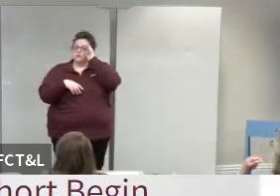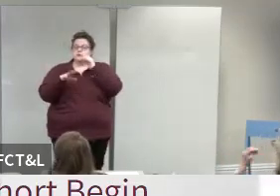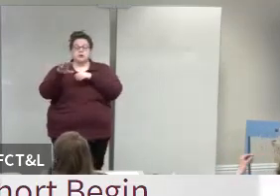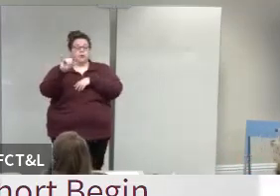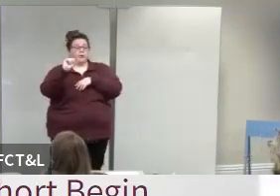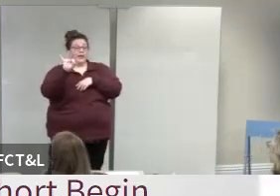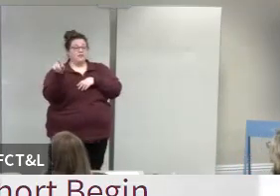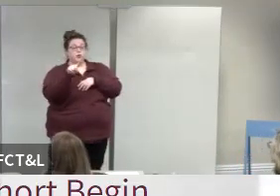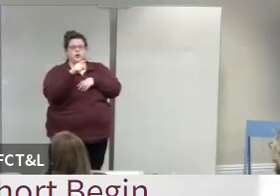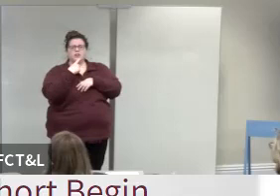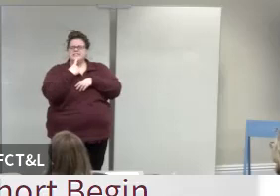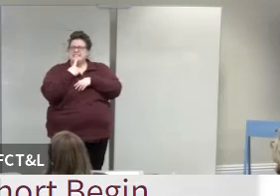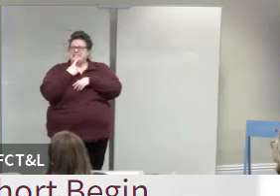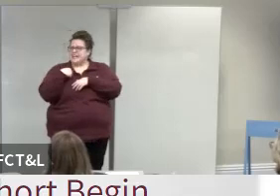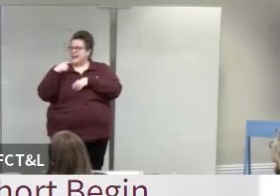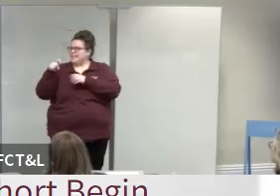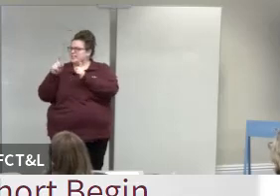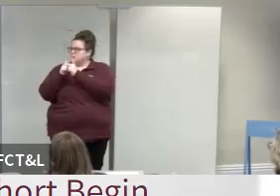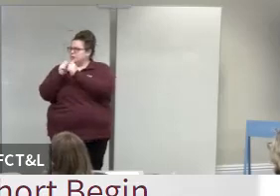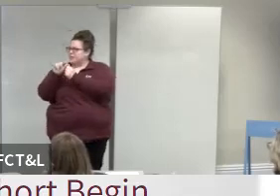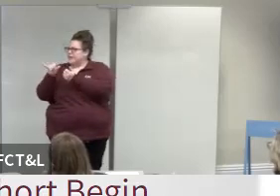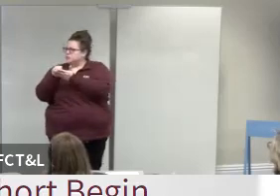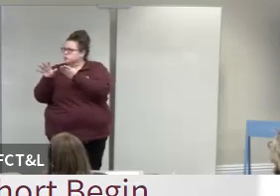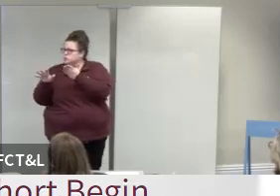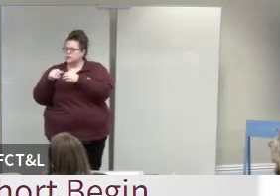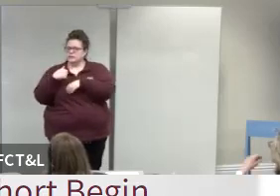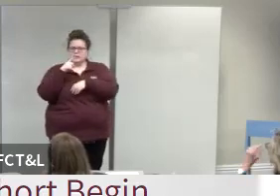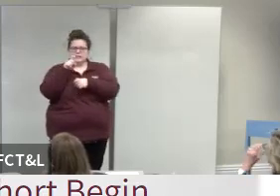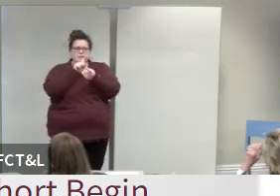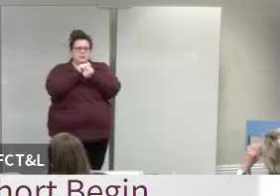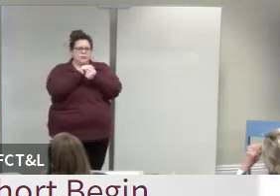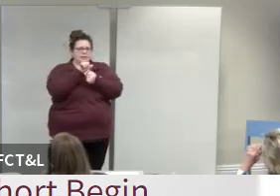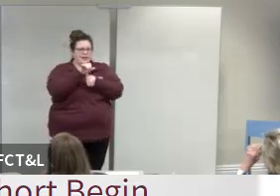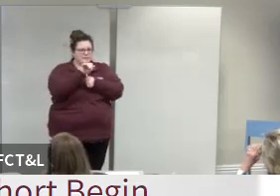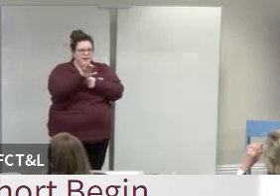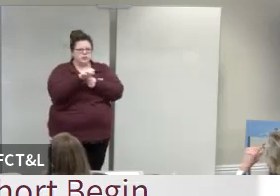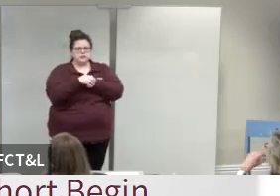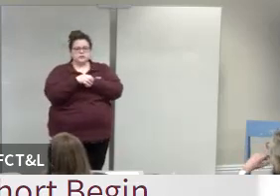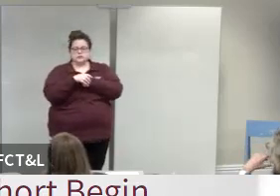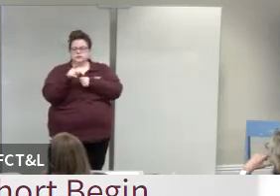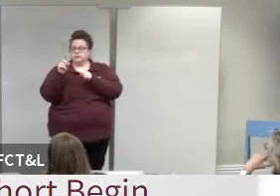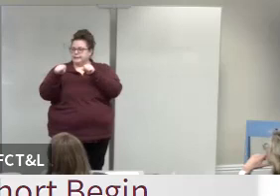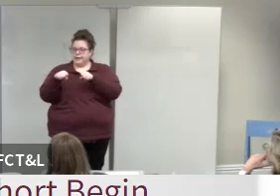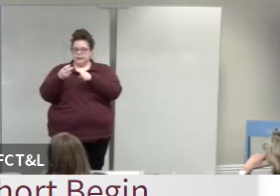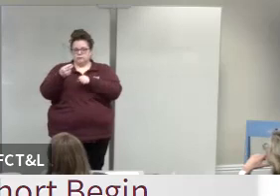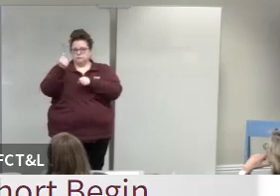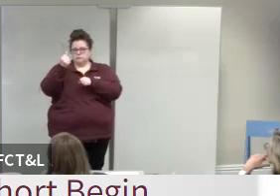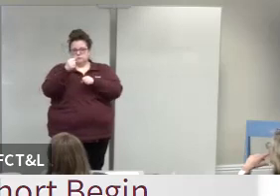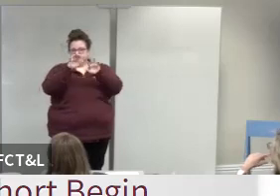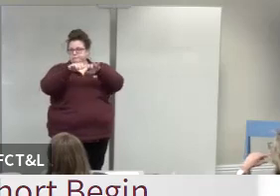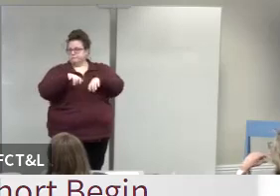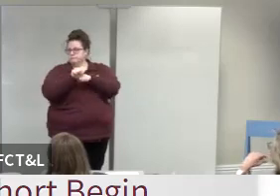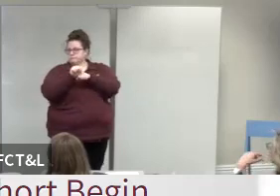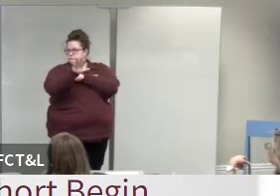file and upload it. So I'd like to emphasize it to do that. If you need to meet with the student, the faculty